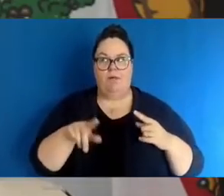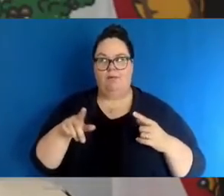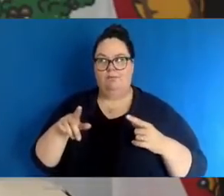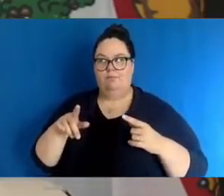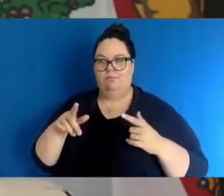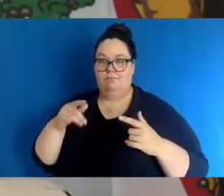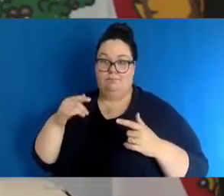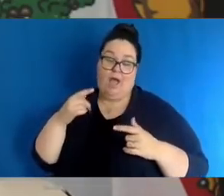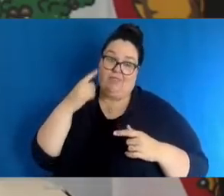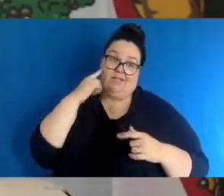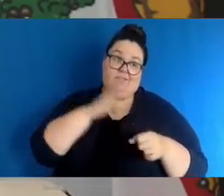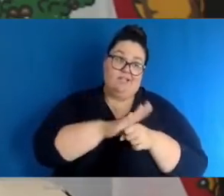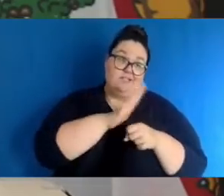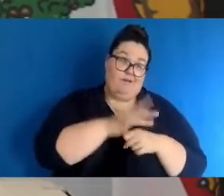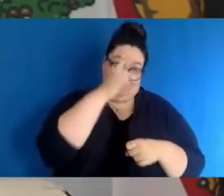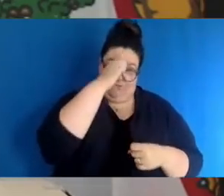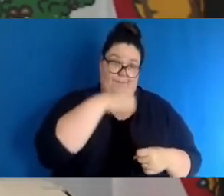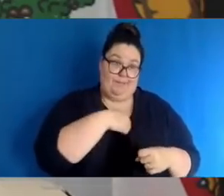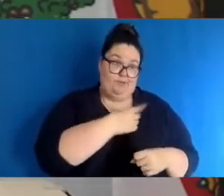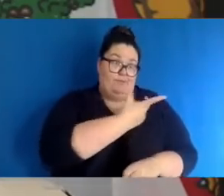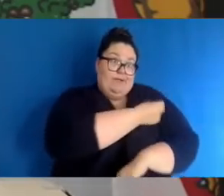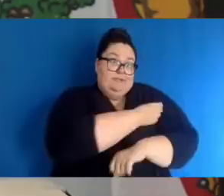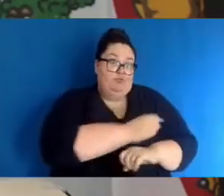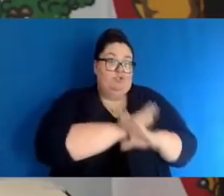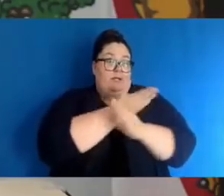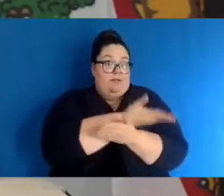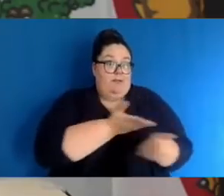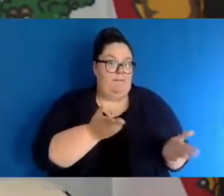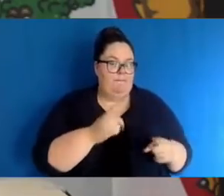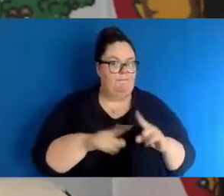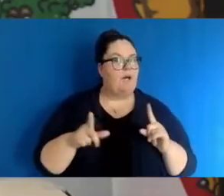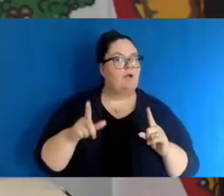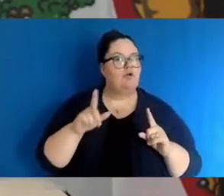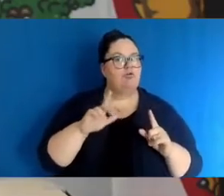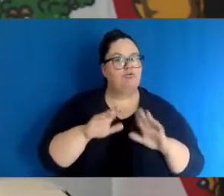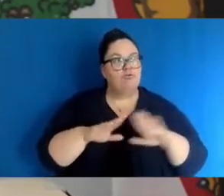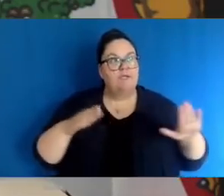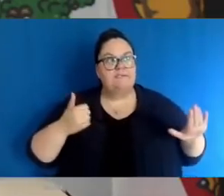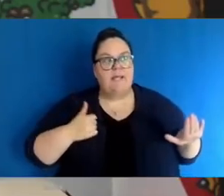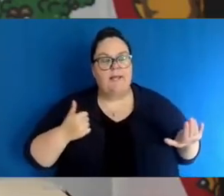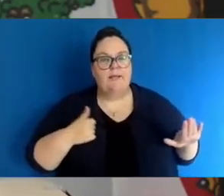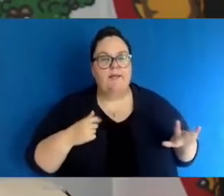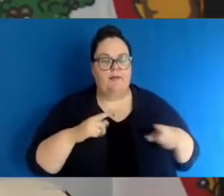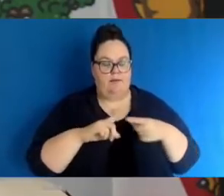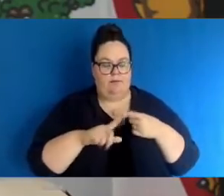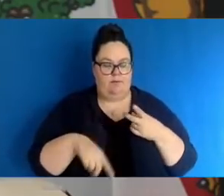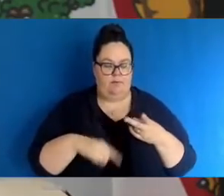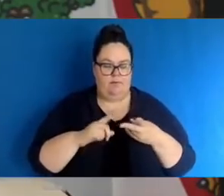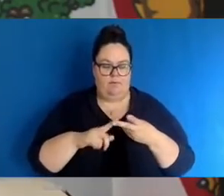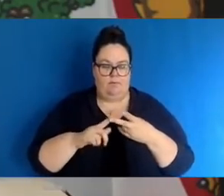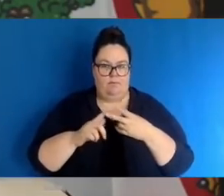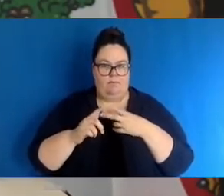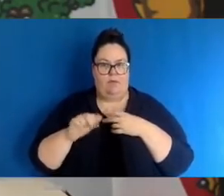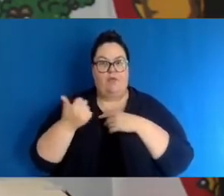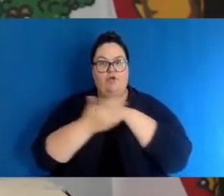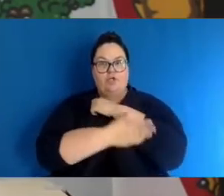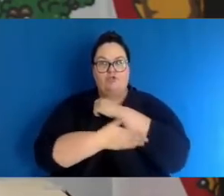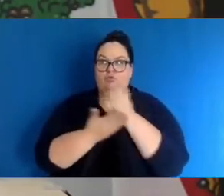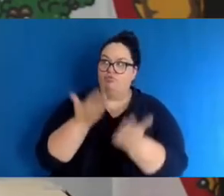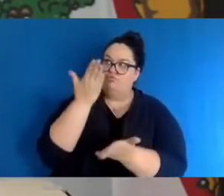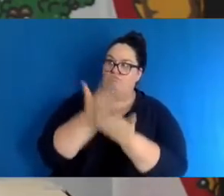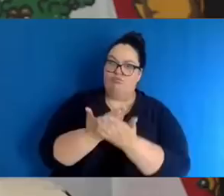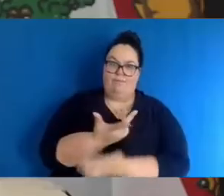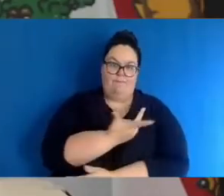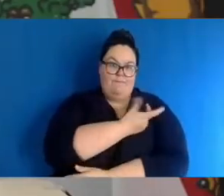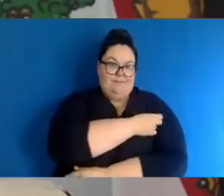enough, which I think it should be, I think you're seeing across the country where you need to be a proof of vaccine to